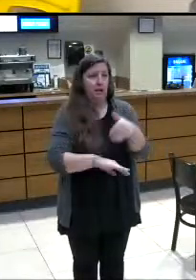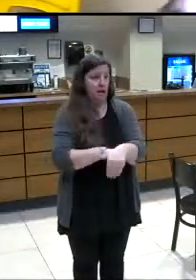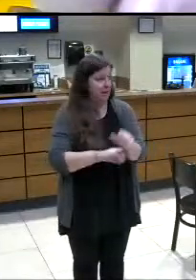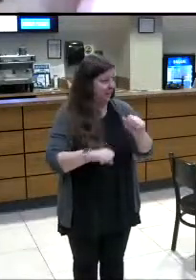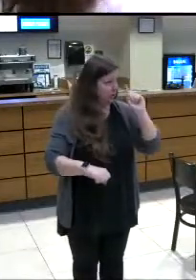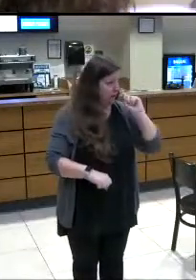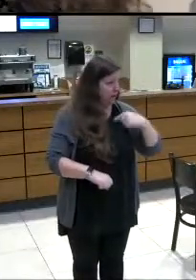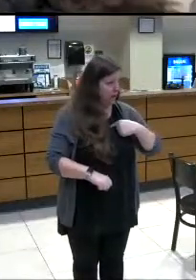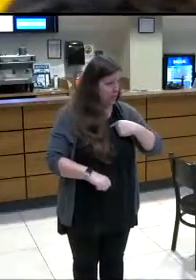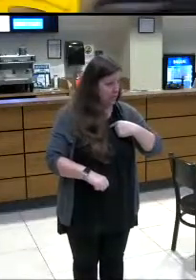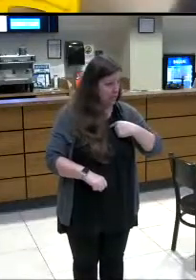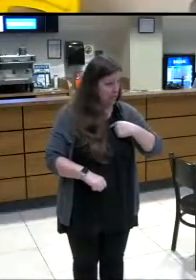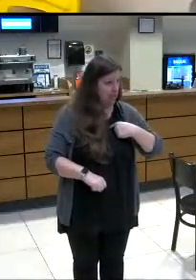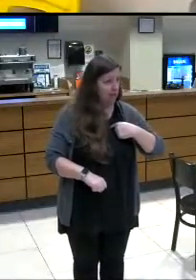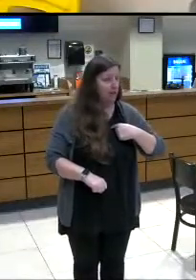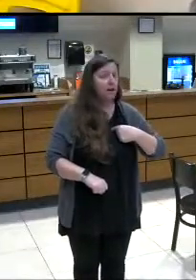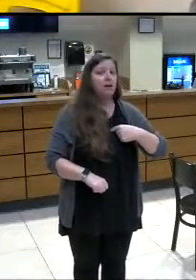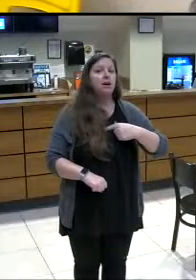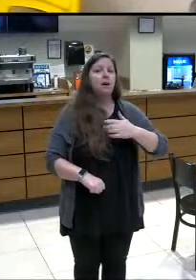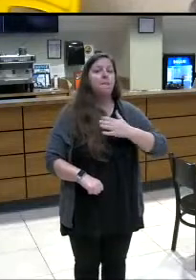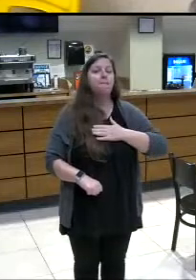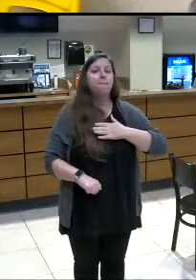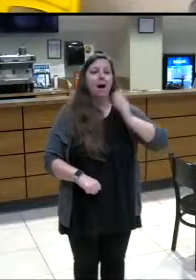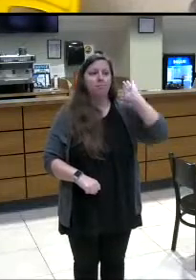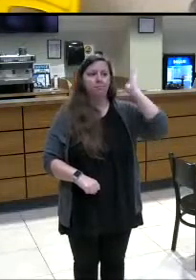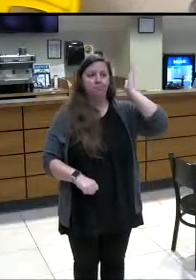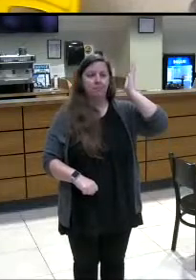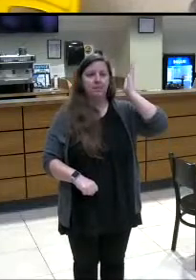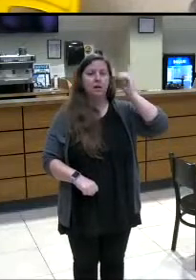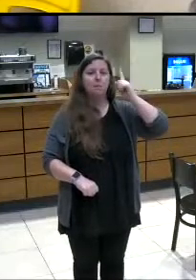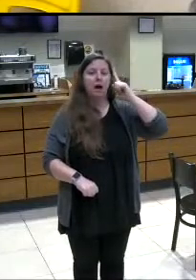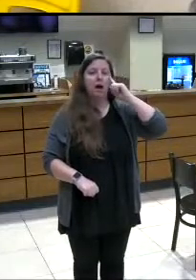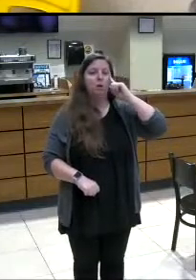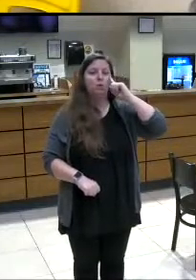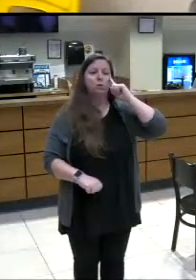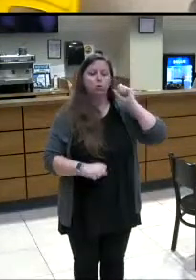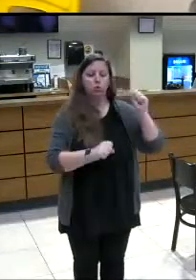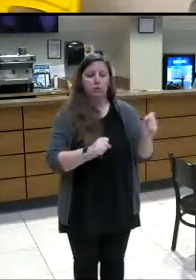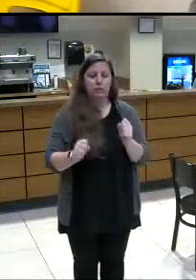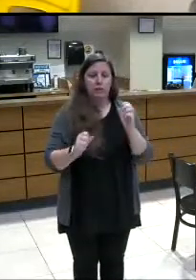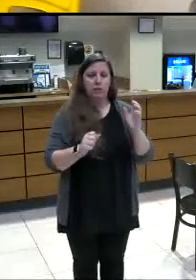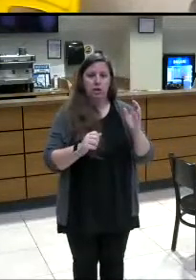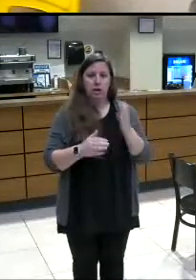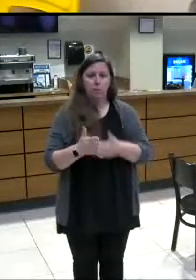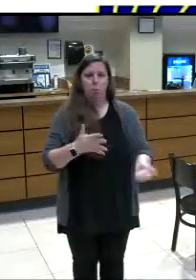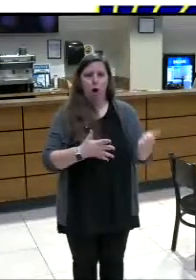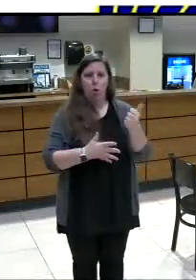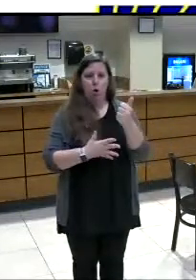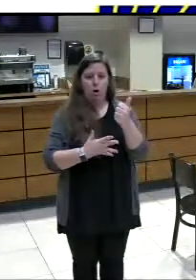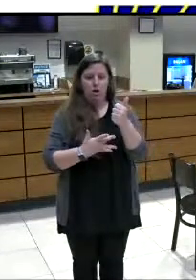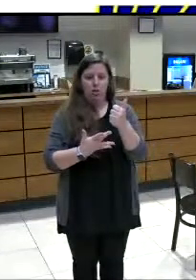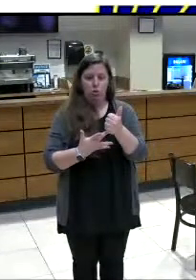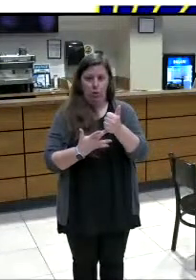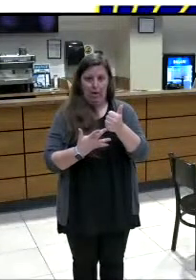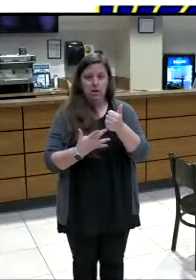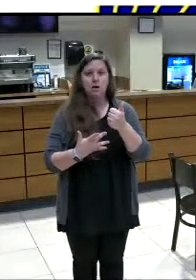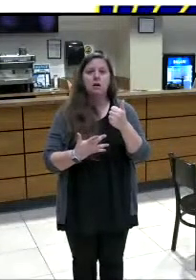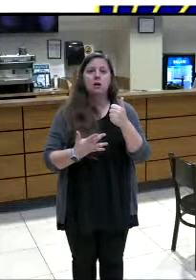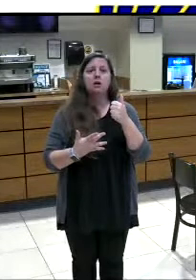me? Report on strategic priority 3, culture and climate.